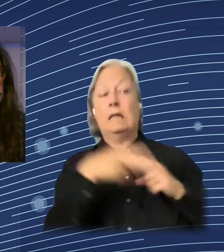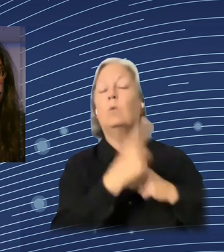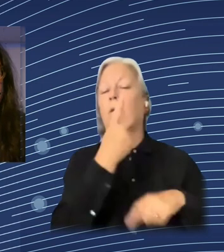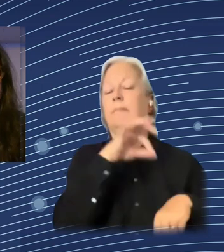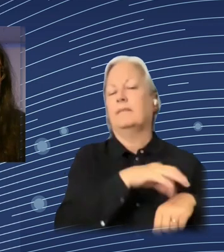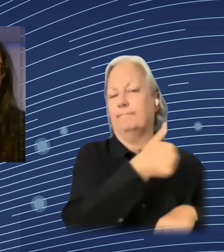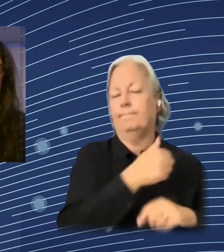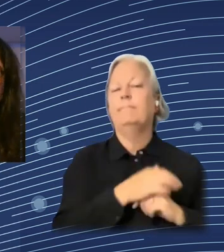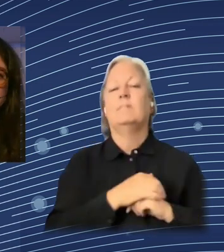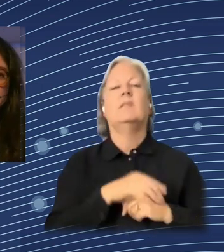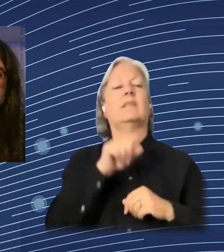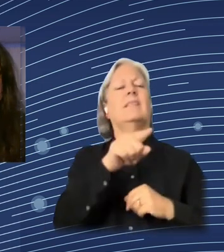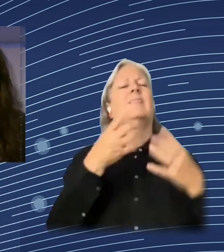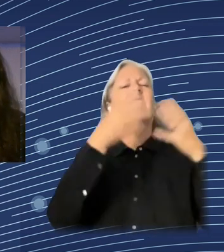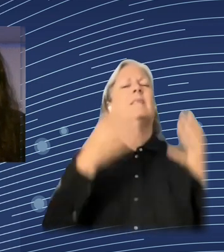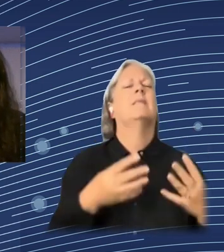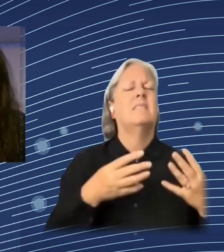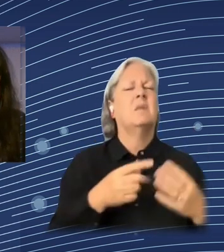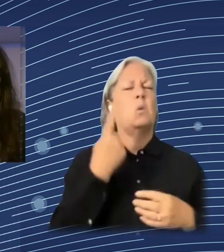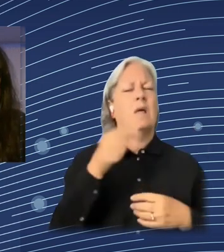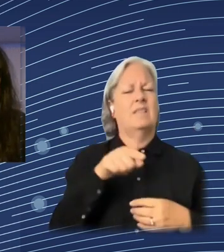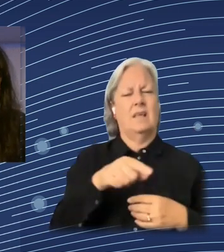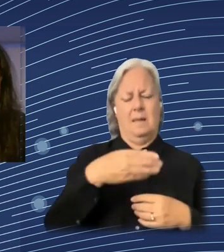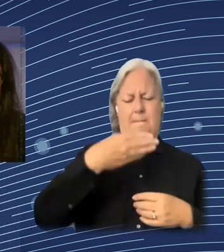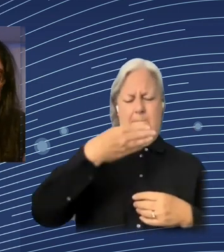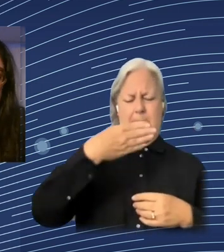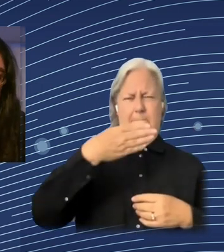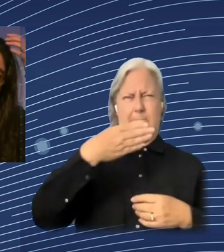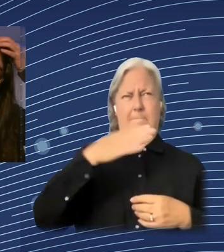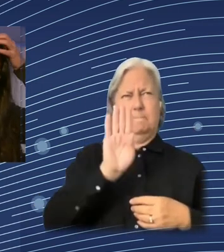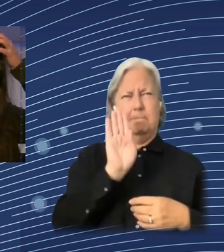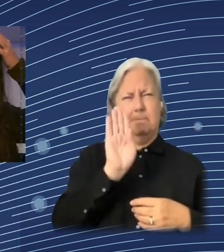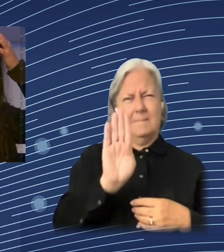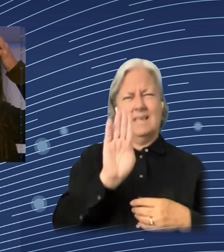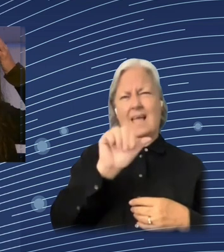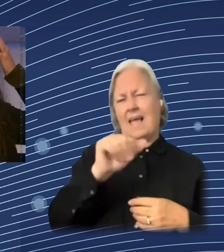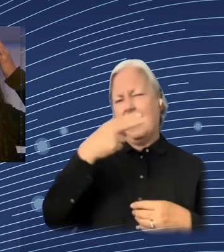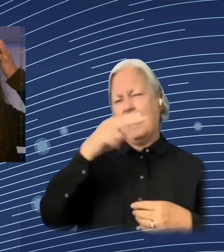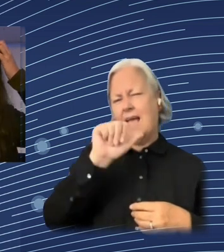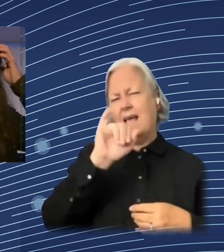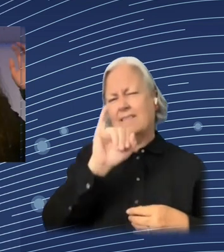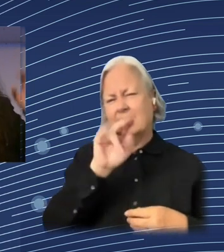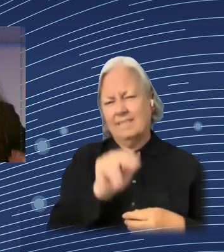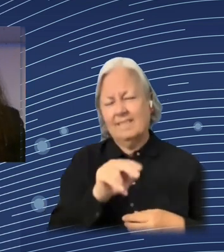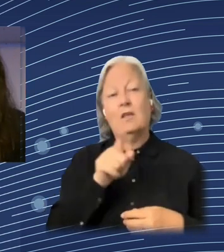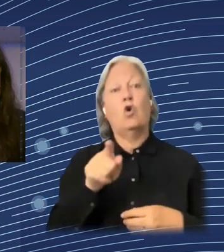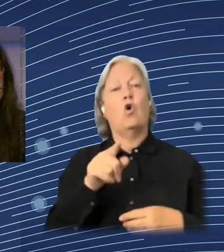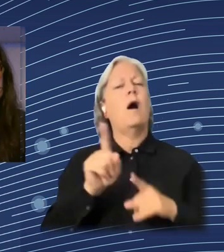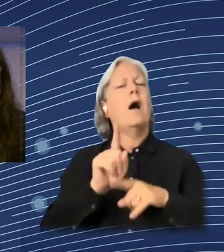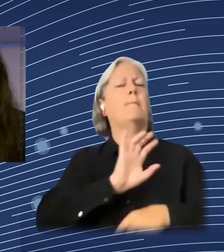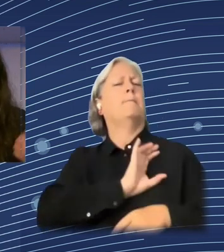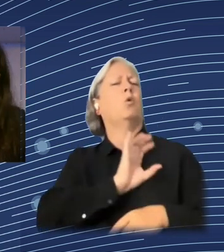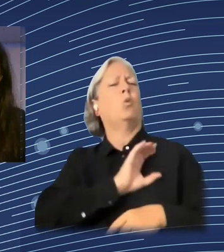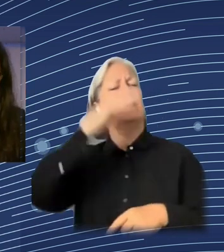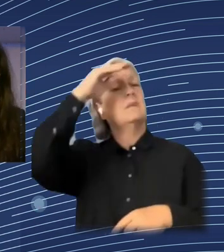that is applied, it's called Biogen, and it's being applied from police forces, and basically it's assigning risk to women